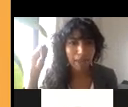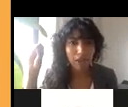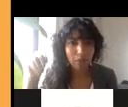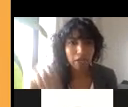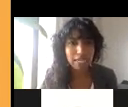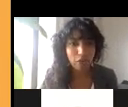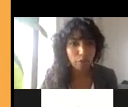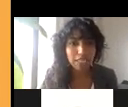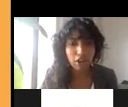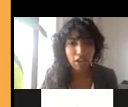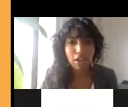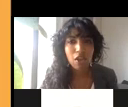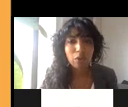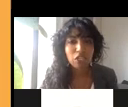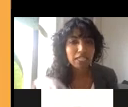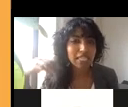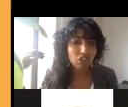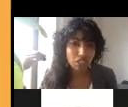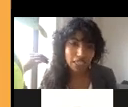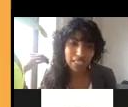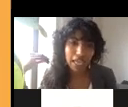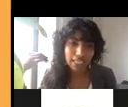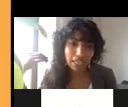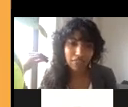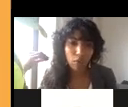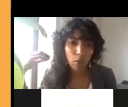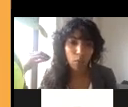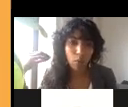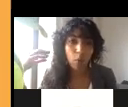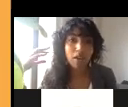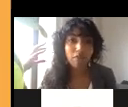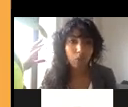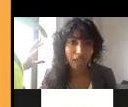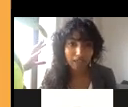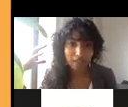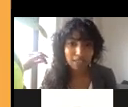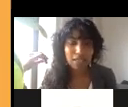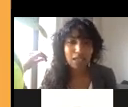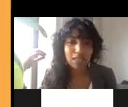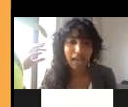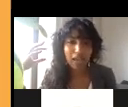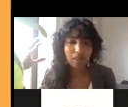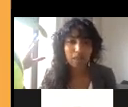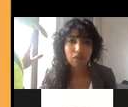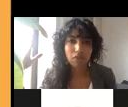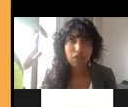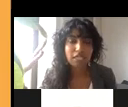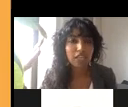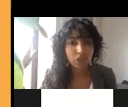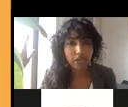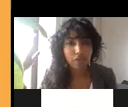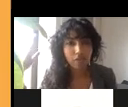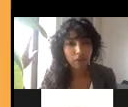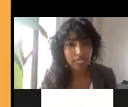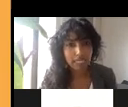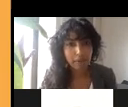has been talking about and what Dana will present on, which is essentially the idea that one of the ways that this